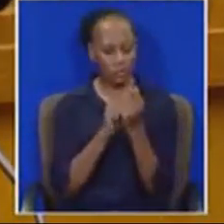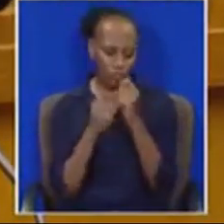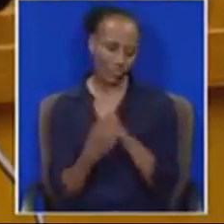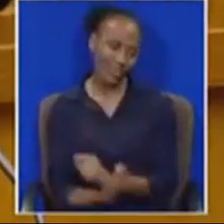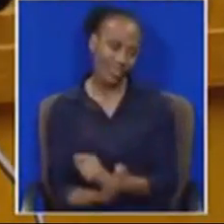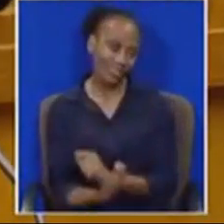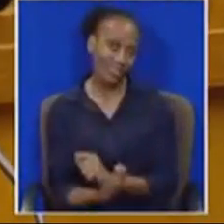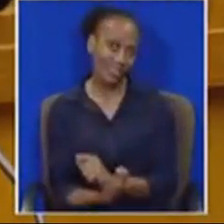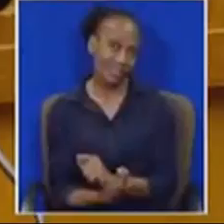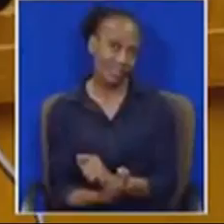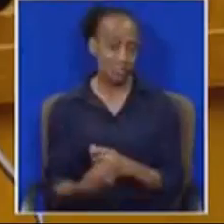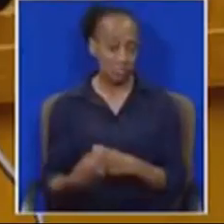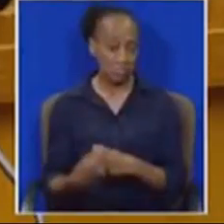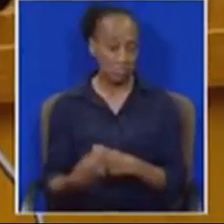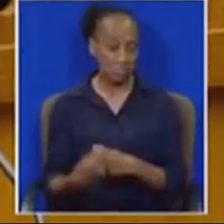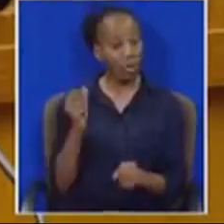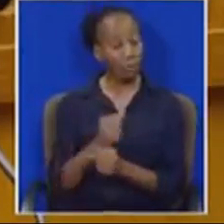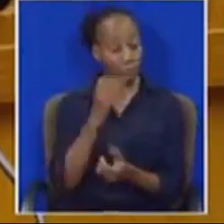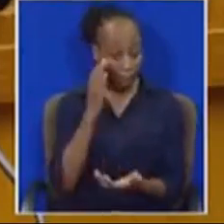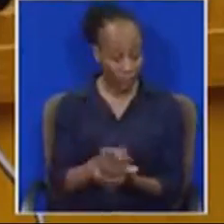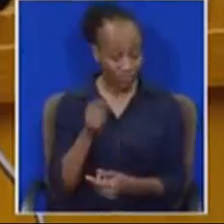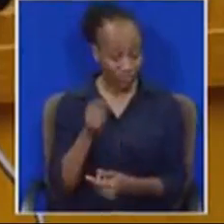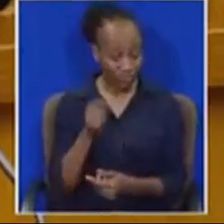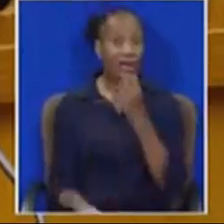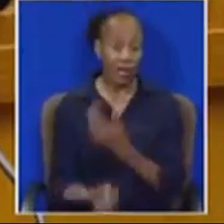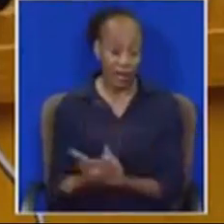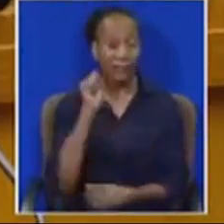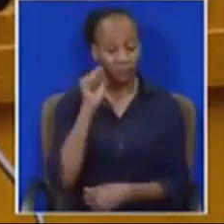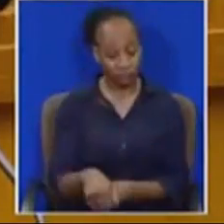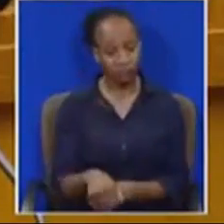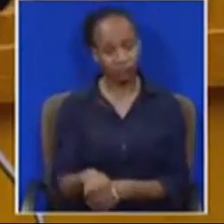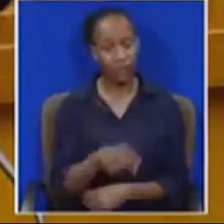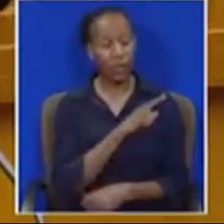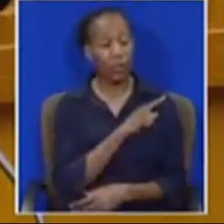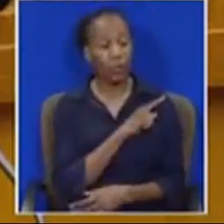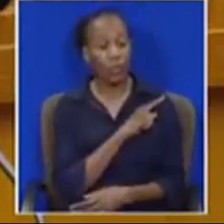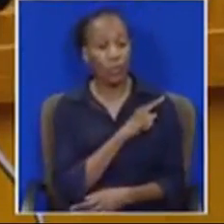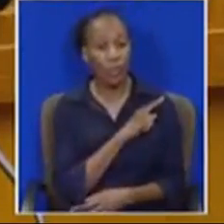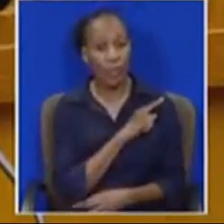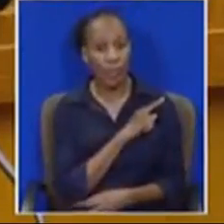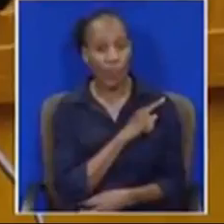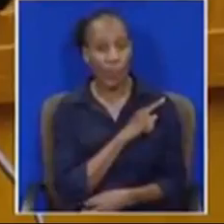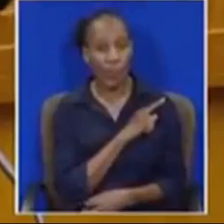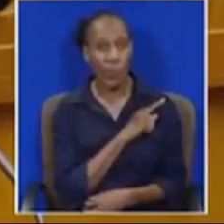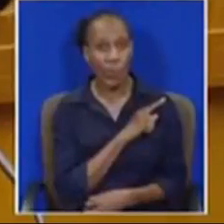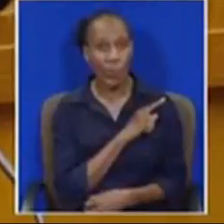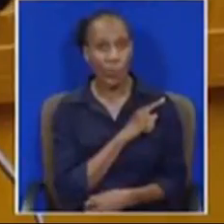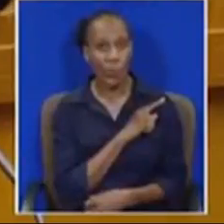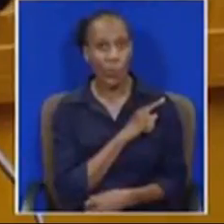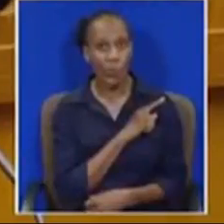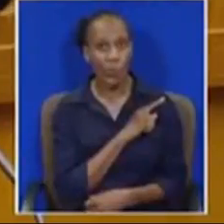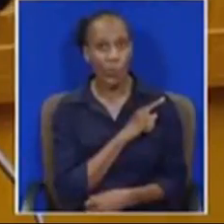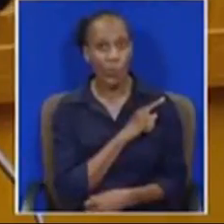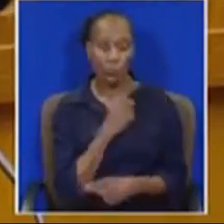sure that this does become a reality, because I continue to